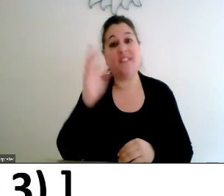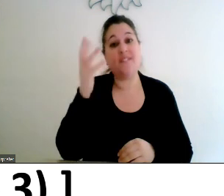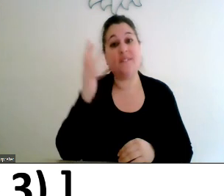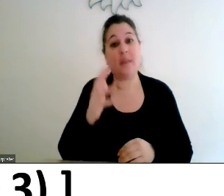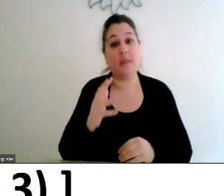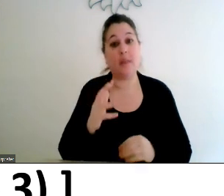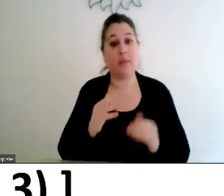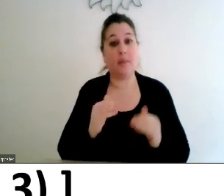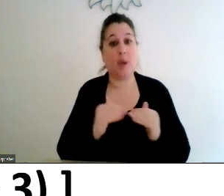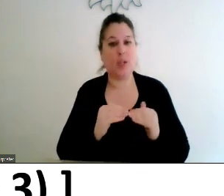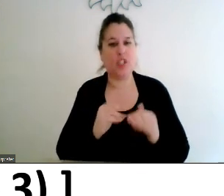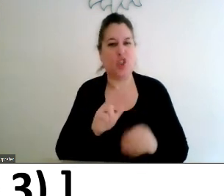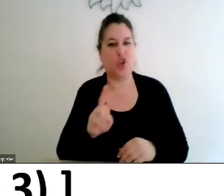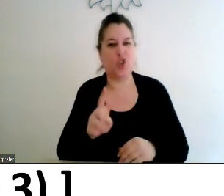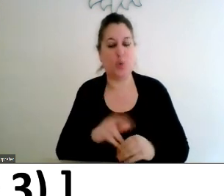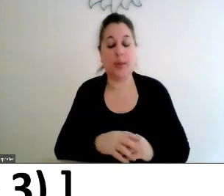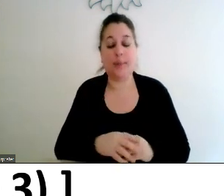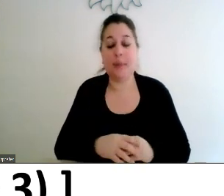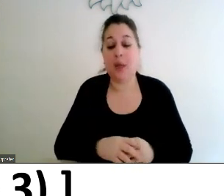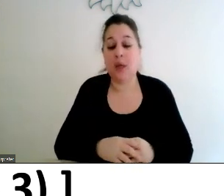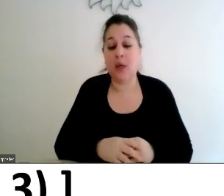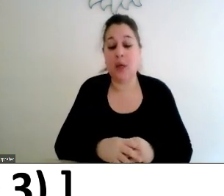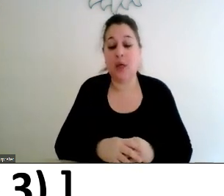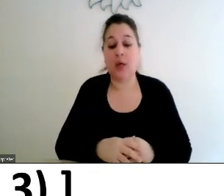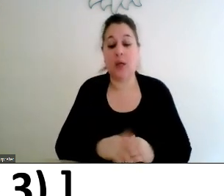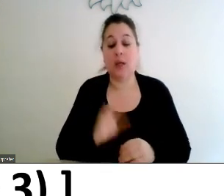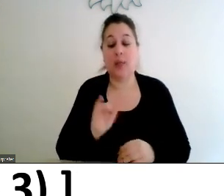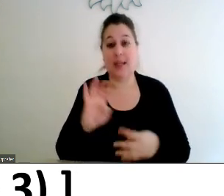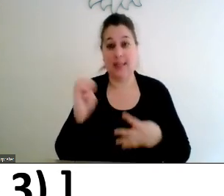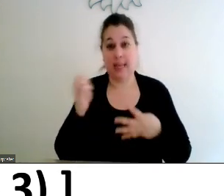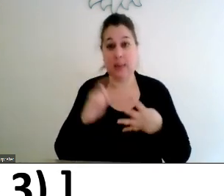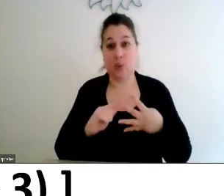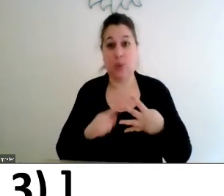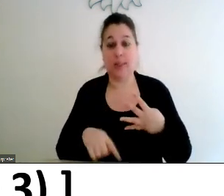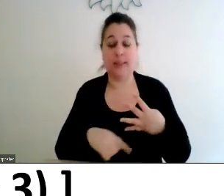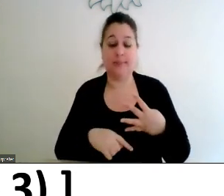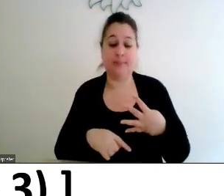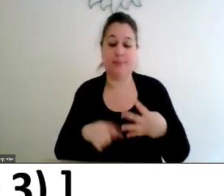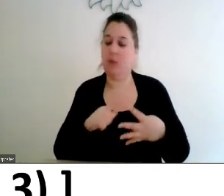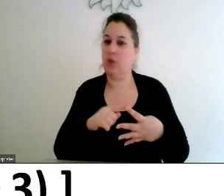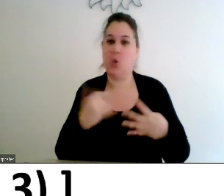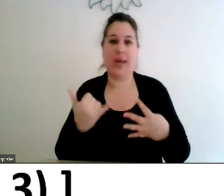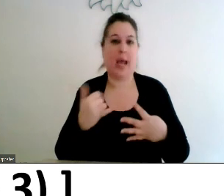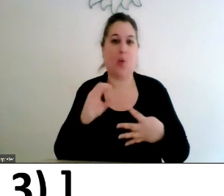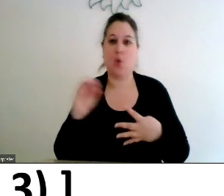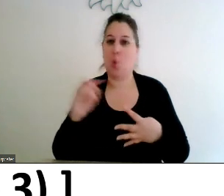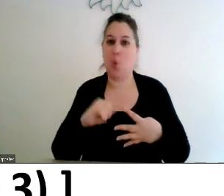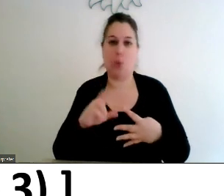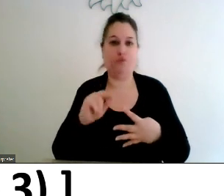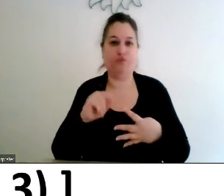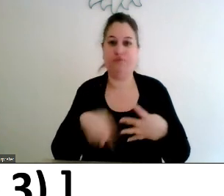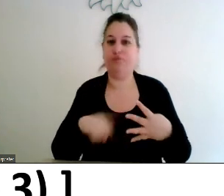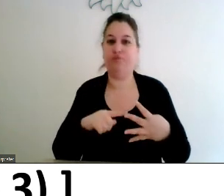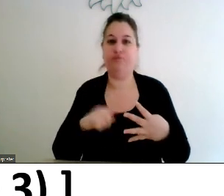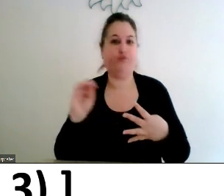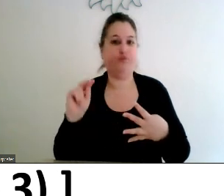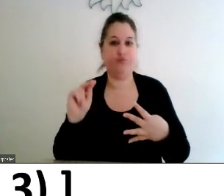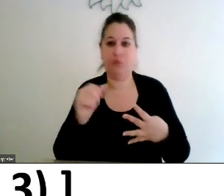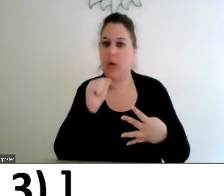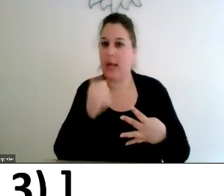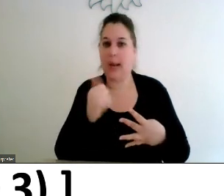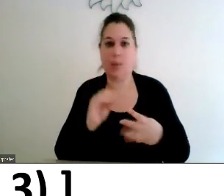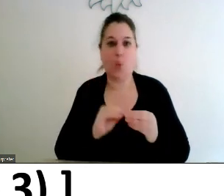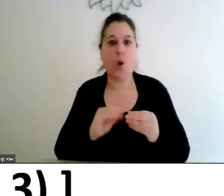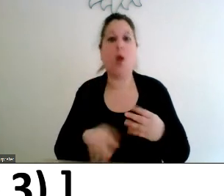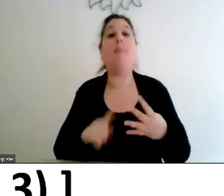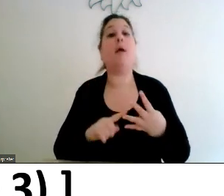Okay. Then at this point, no parentheses, no exponents, but there's multiplication division. So I'm going to do this first. 10 divided by 2